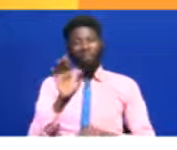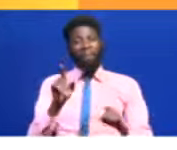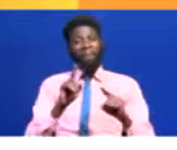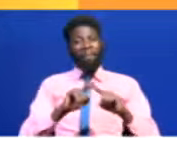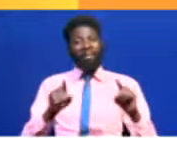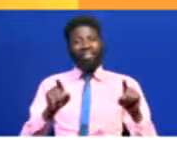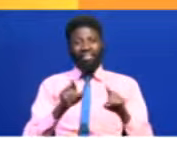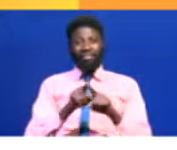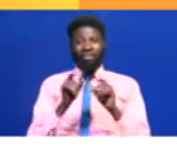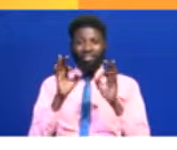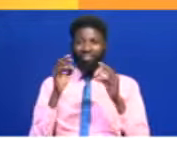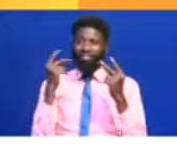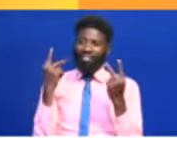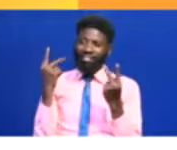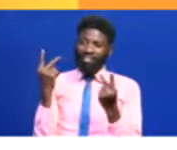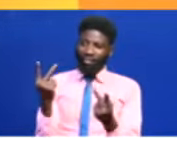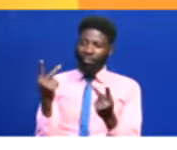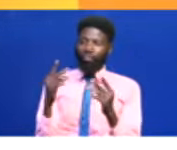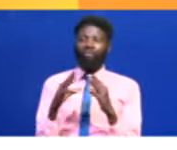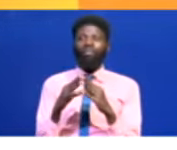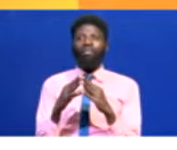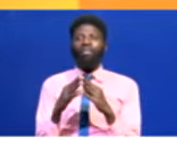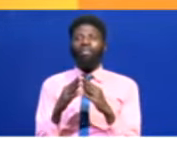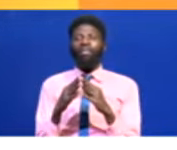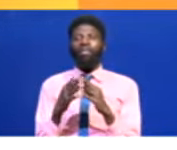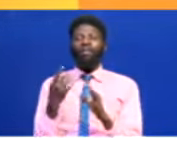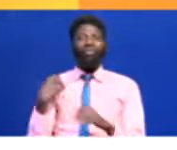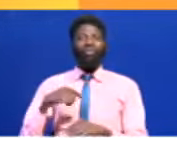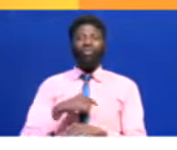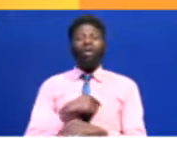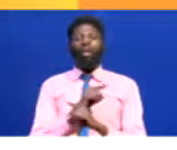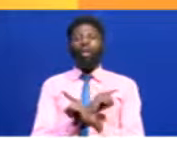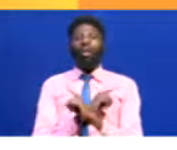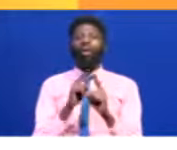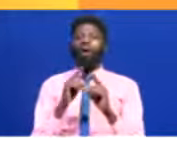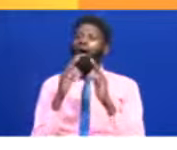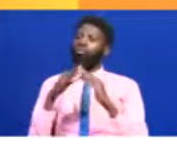at it, we are also not just building